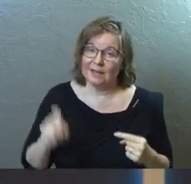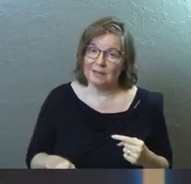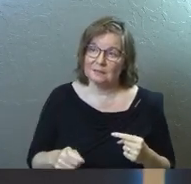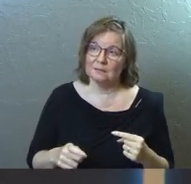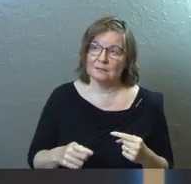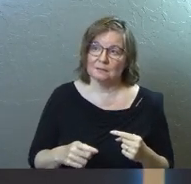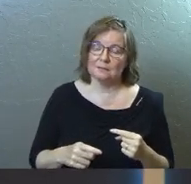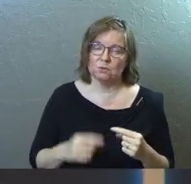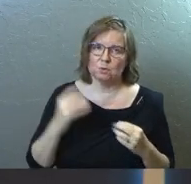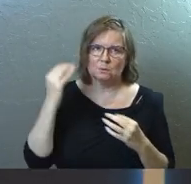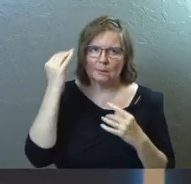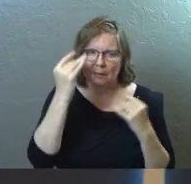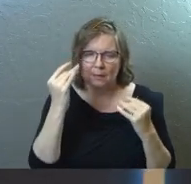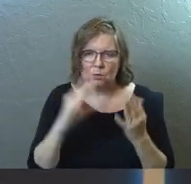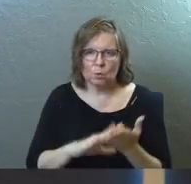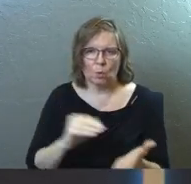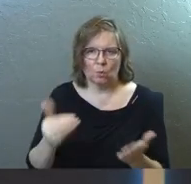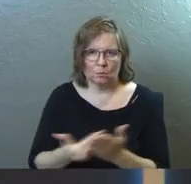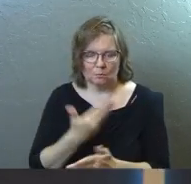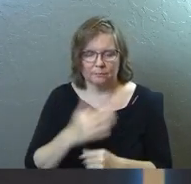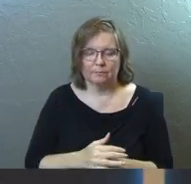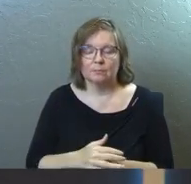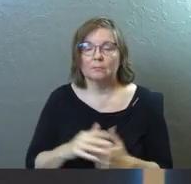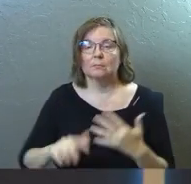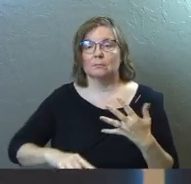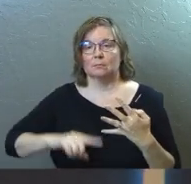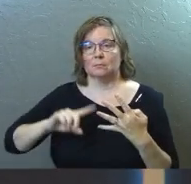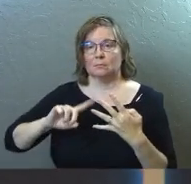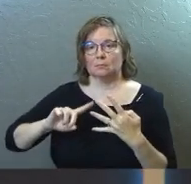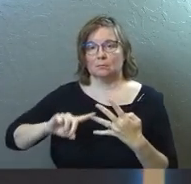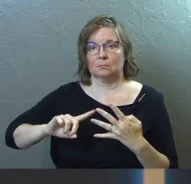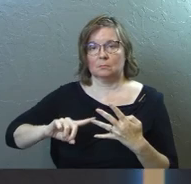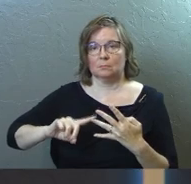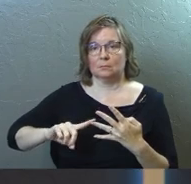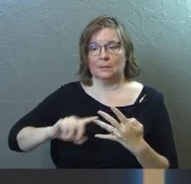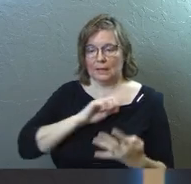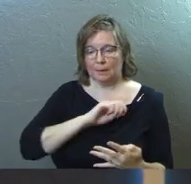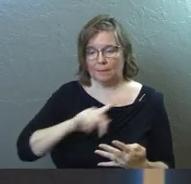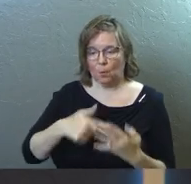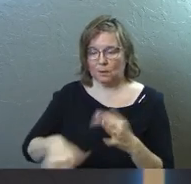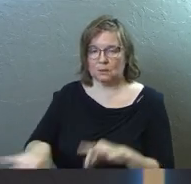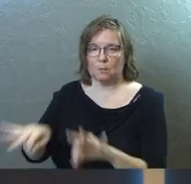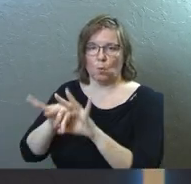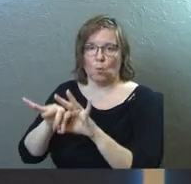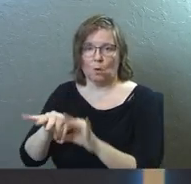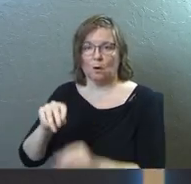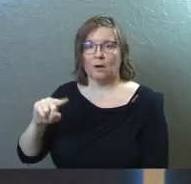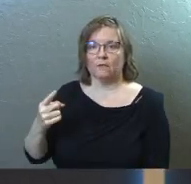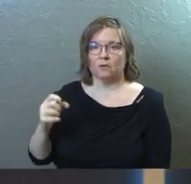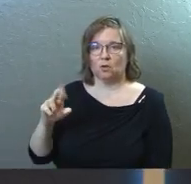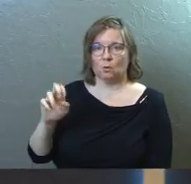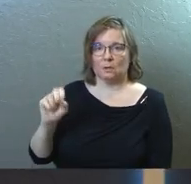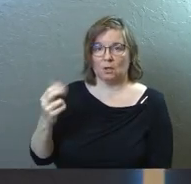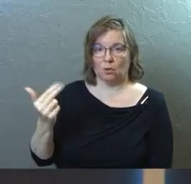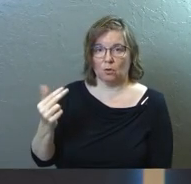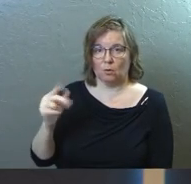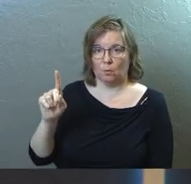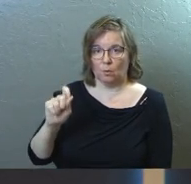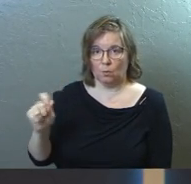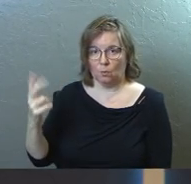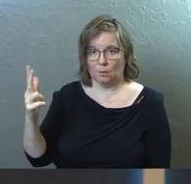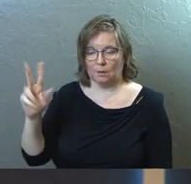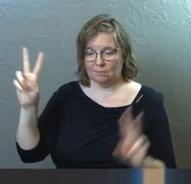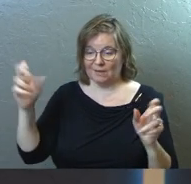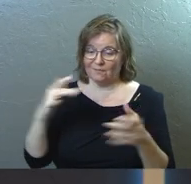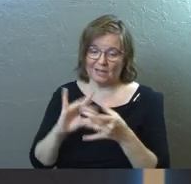is called to be sat with. Number three, we got to get back to what matters most. 1 Corinthians 13:1-3. If I could speak